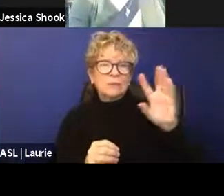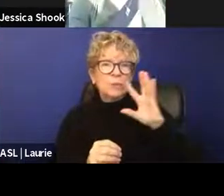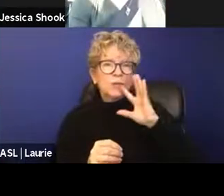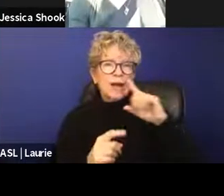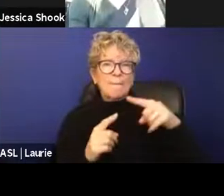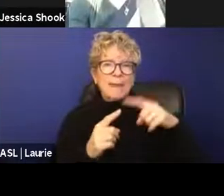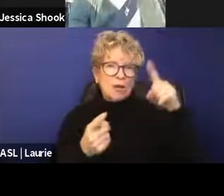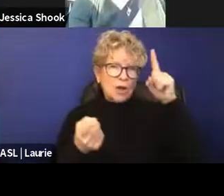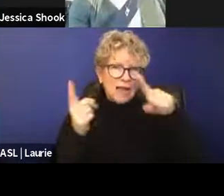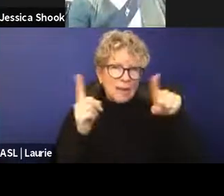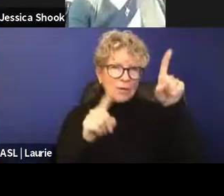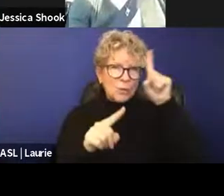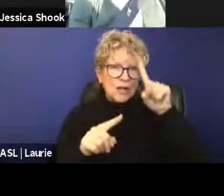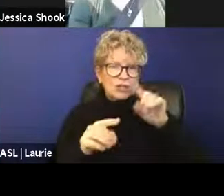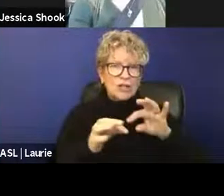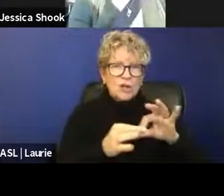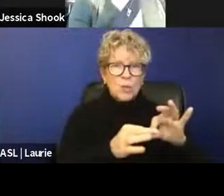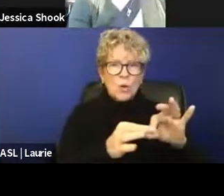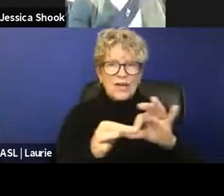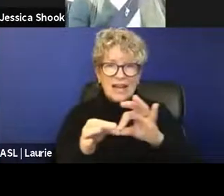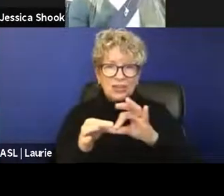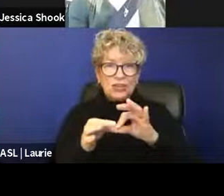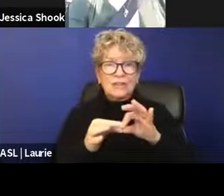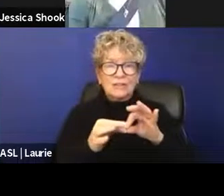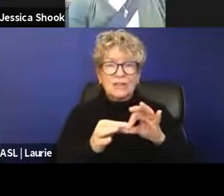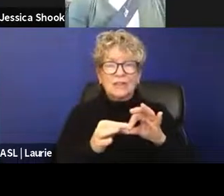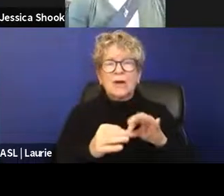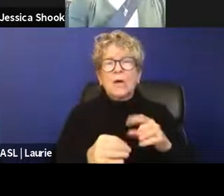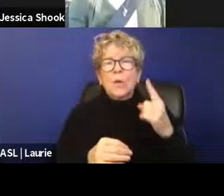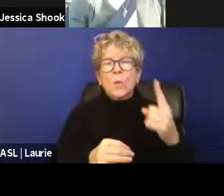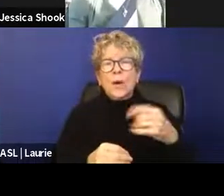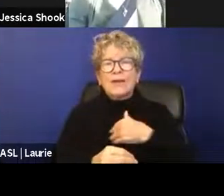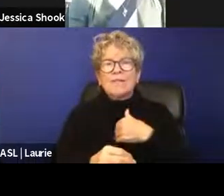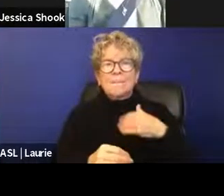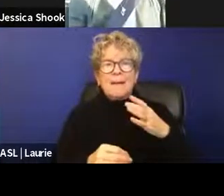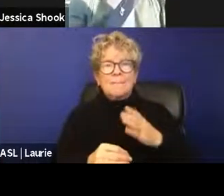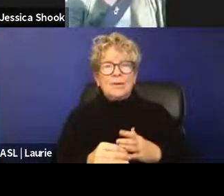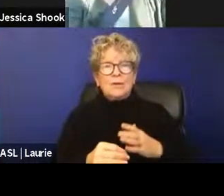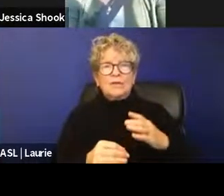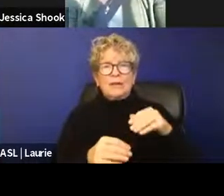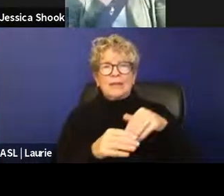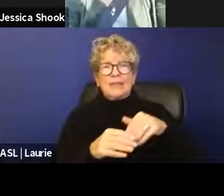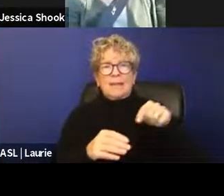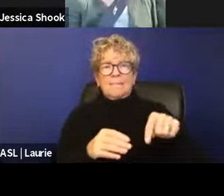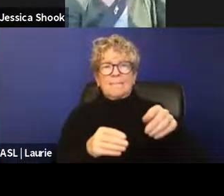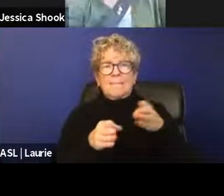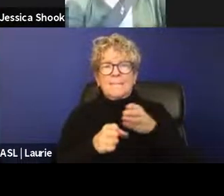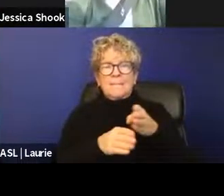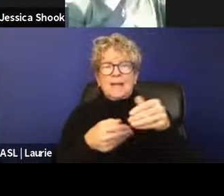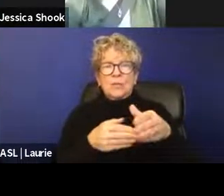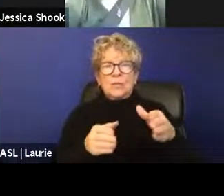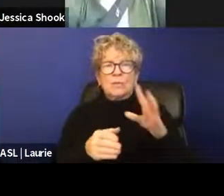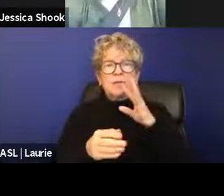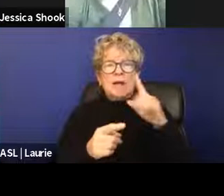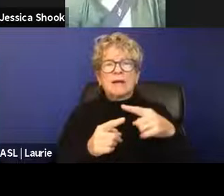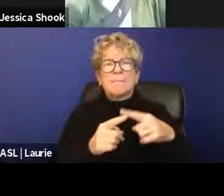collaboration and coordination. One of the members of the public talked about communication and how there's many,